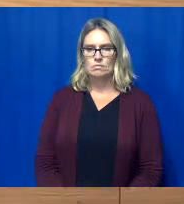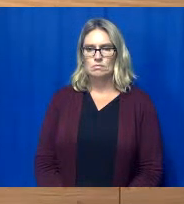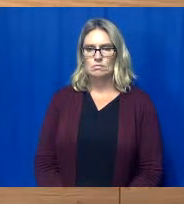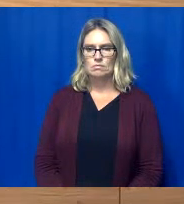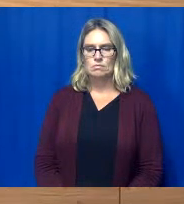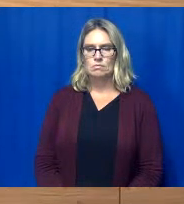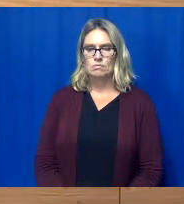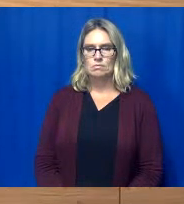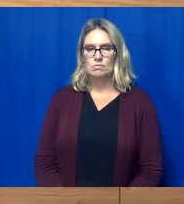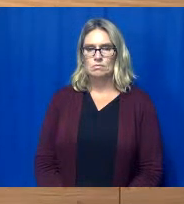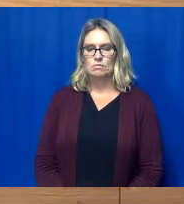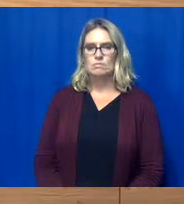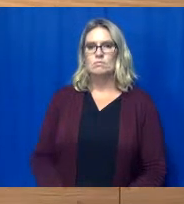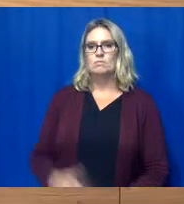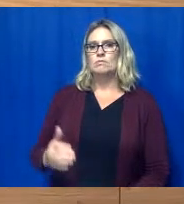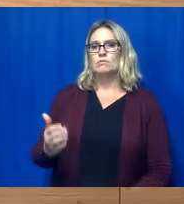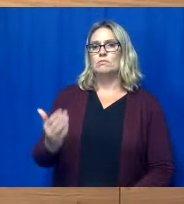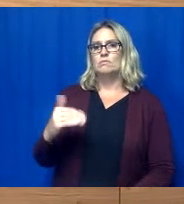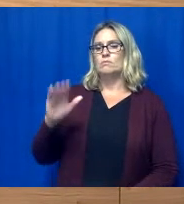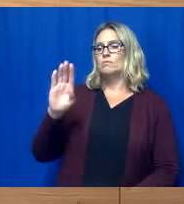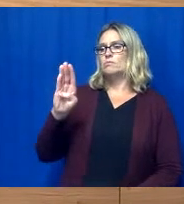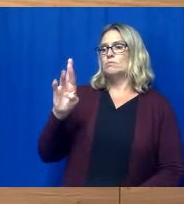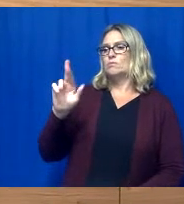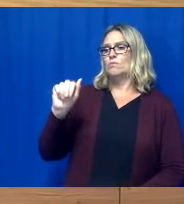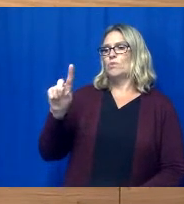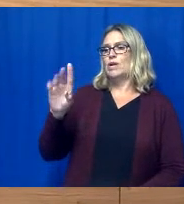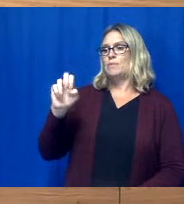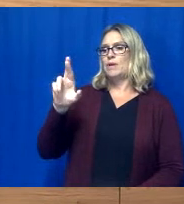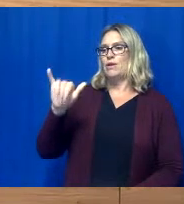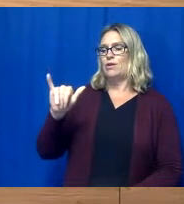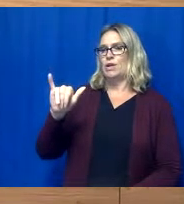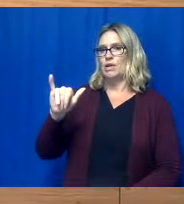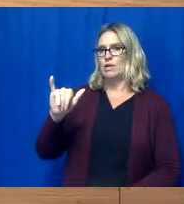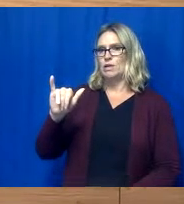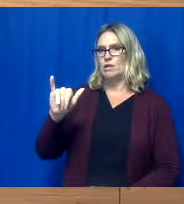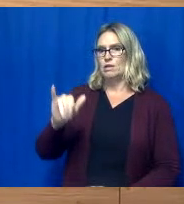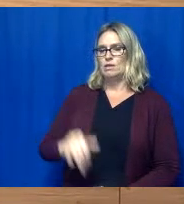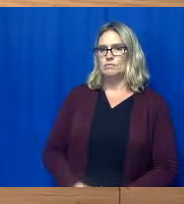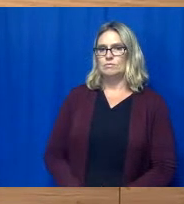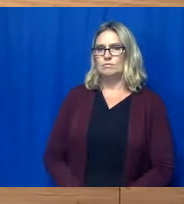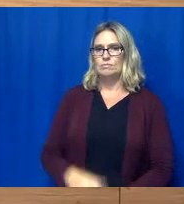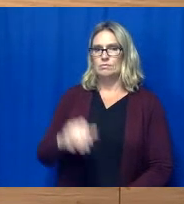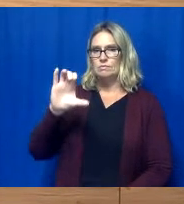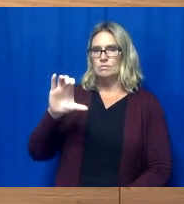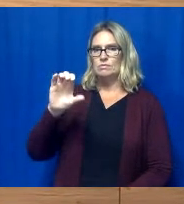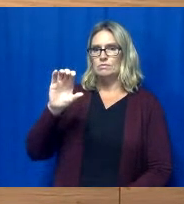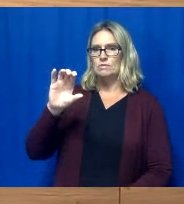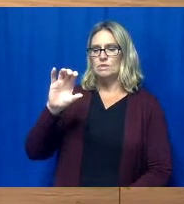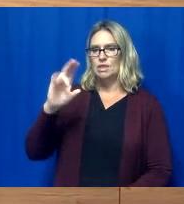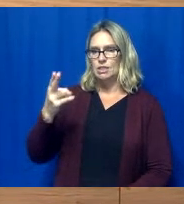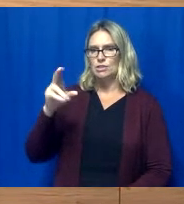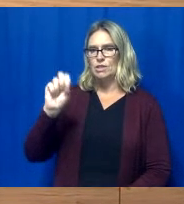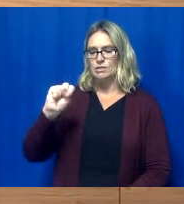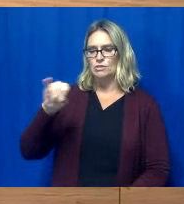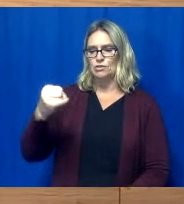Brad Perry, CHSJ. Brad Perry, CHSJ.